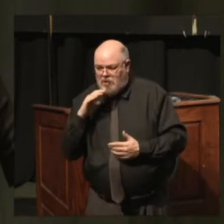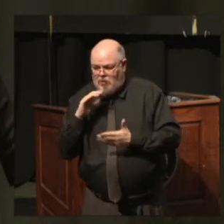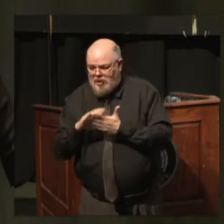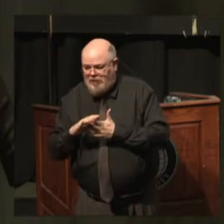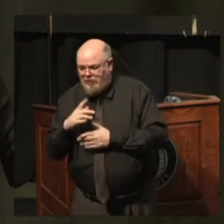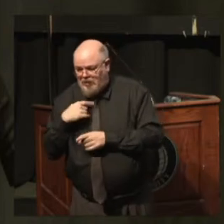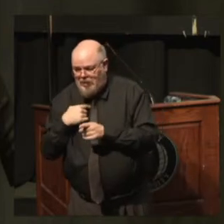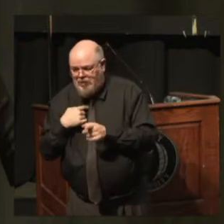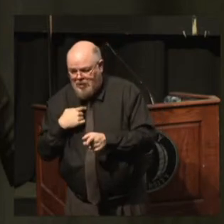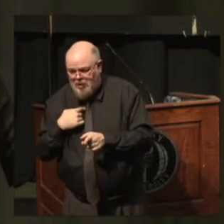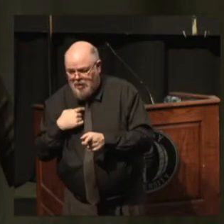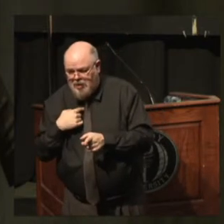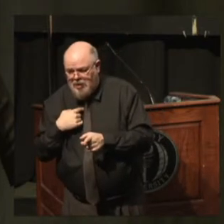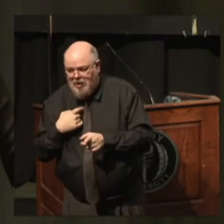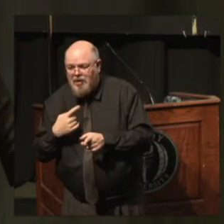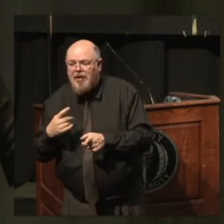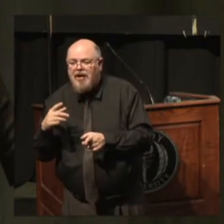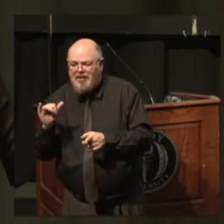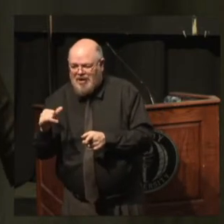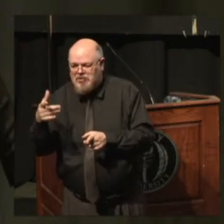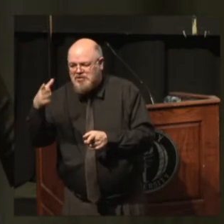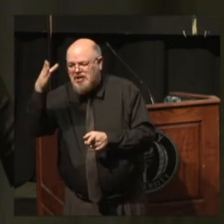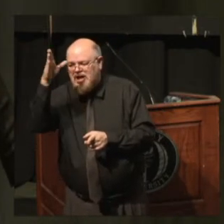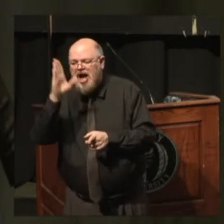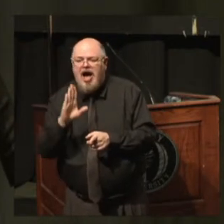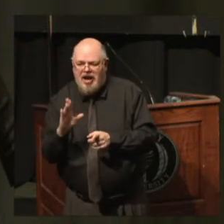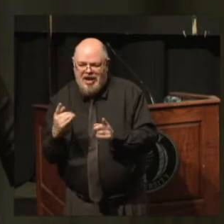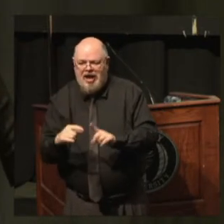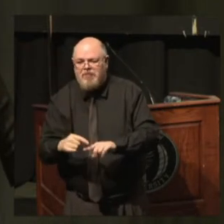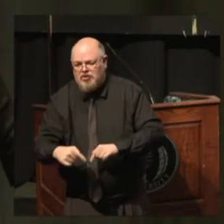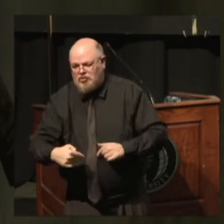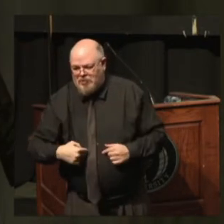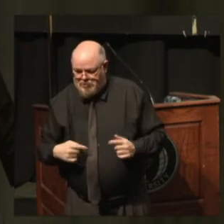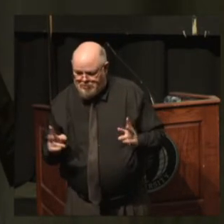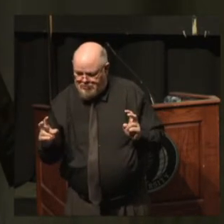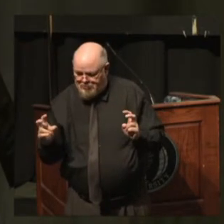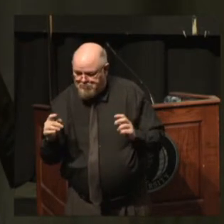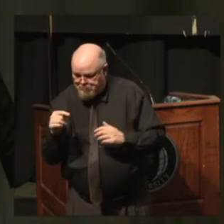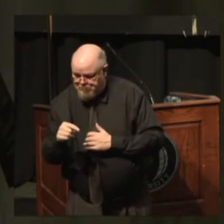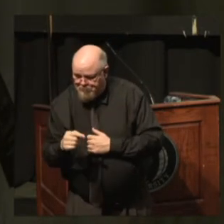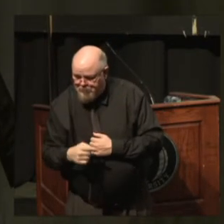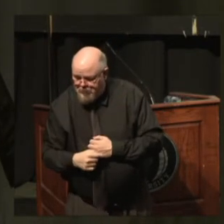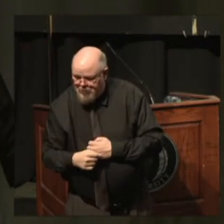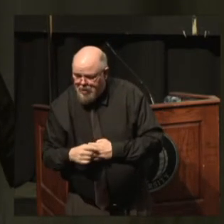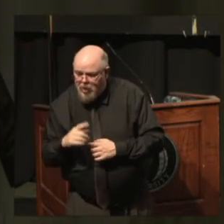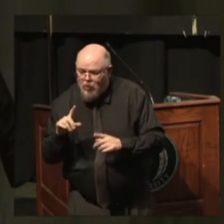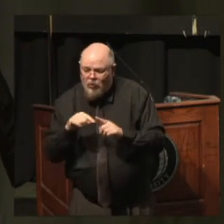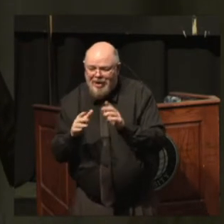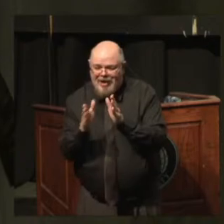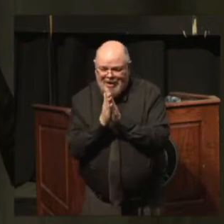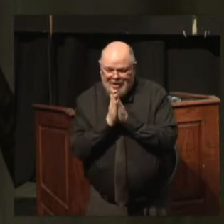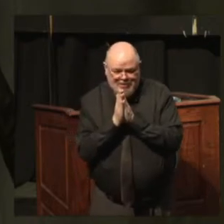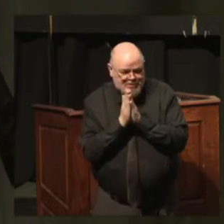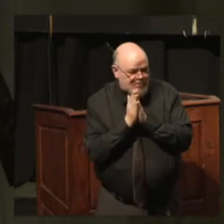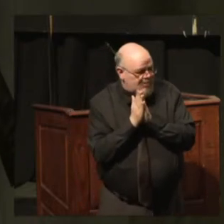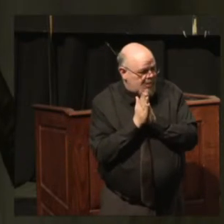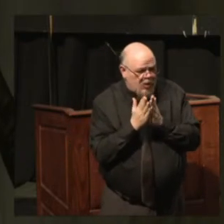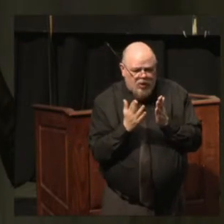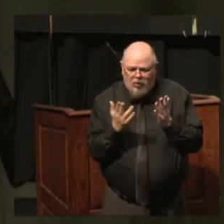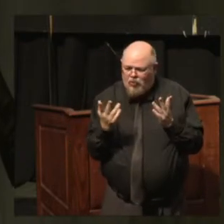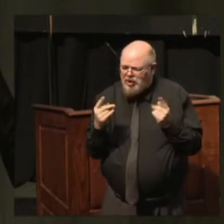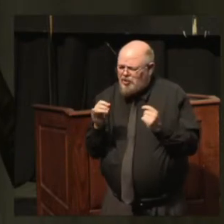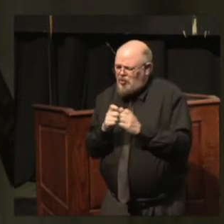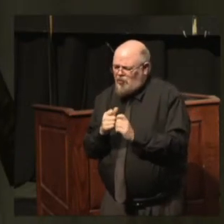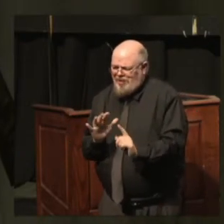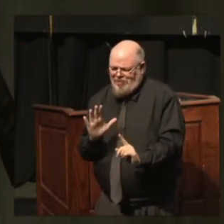happened. Right? God happened. So when I ask, what do you do with this? What do you do with